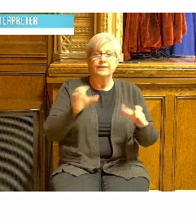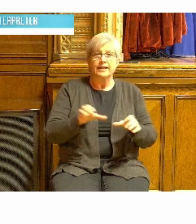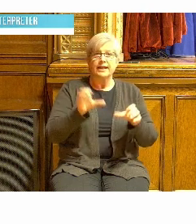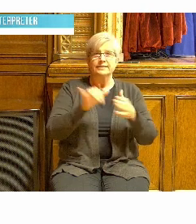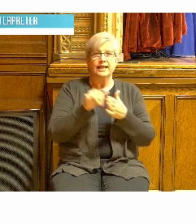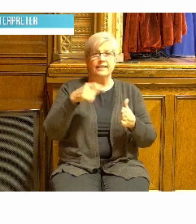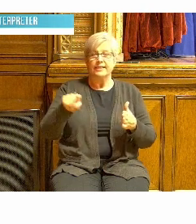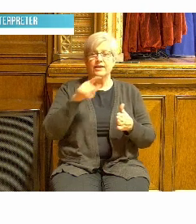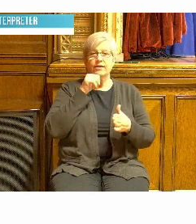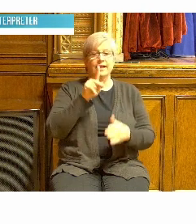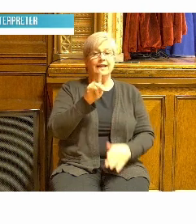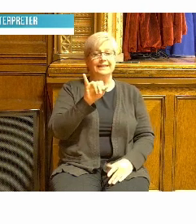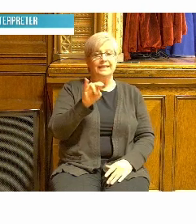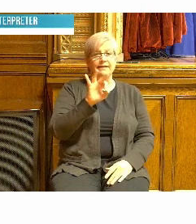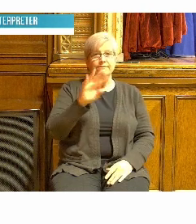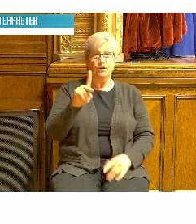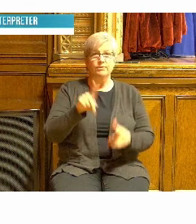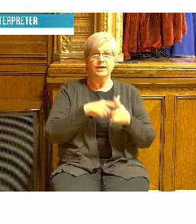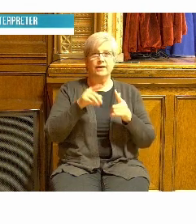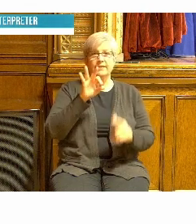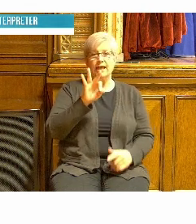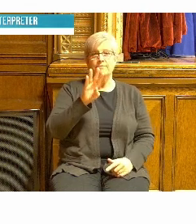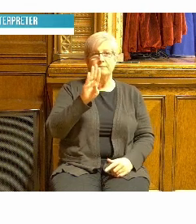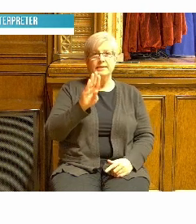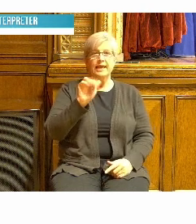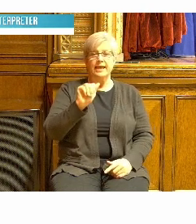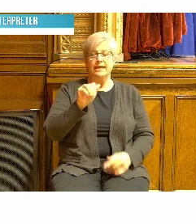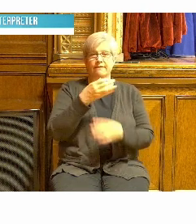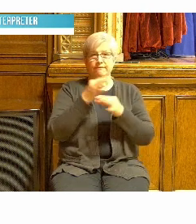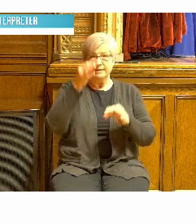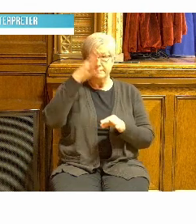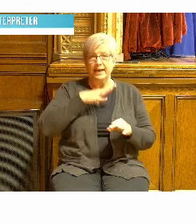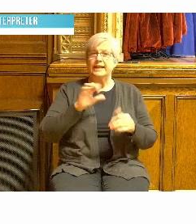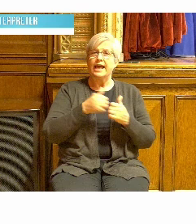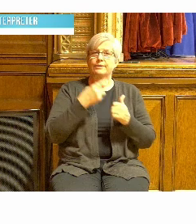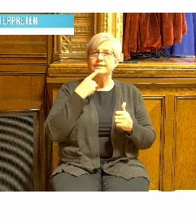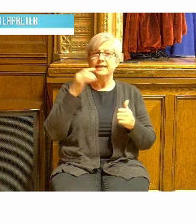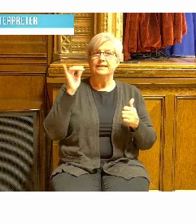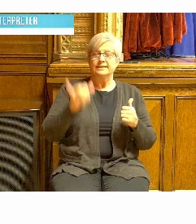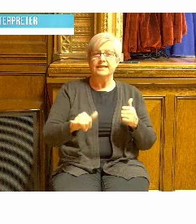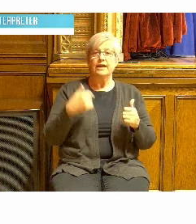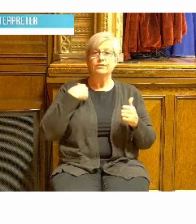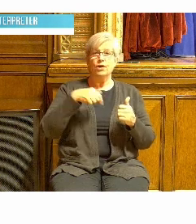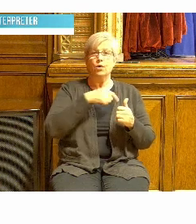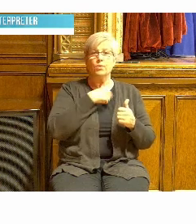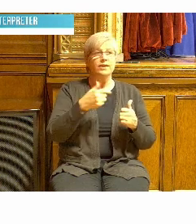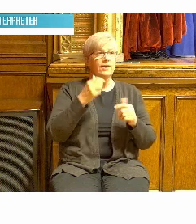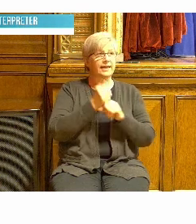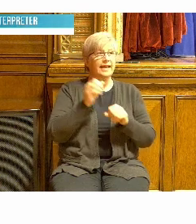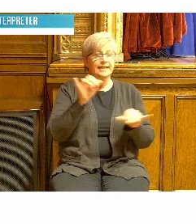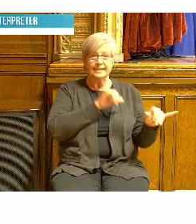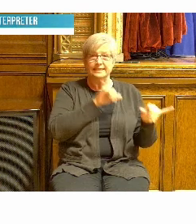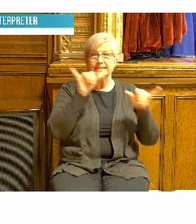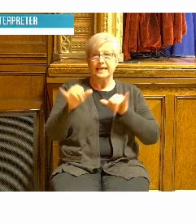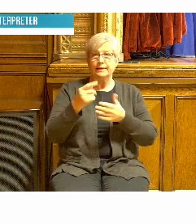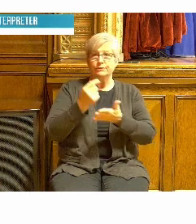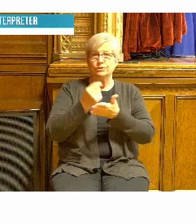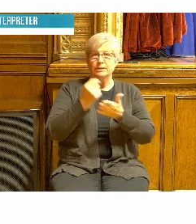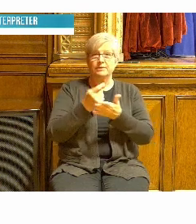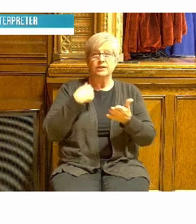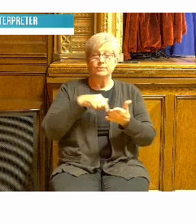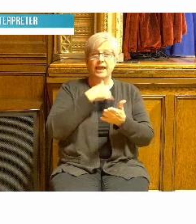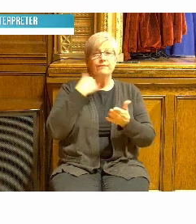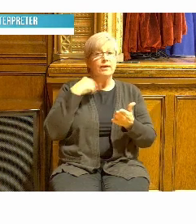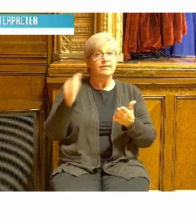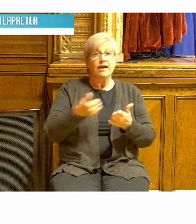they aren't the kinfolk of the FBA freedmen. How telling is it that we're getting the same treatment as we have